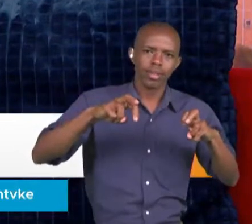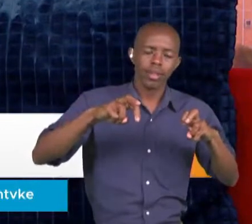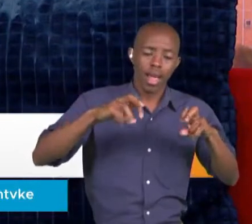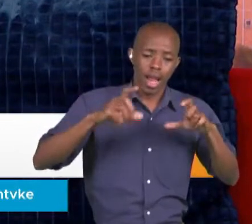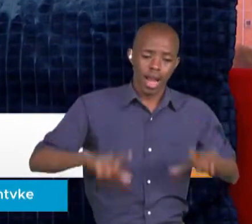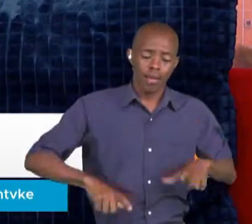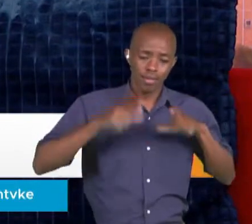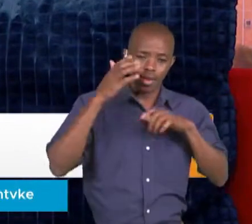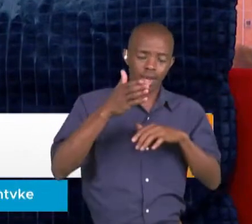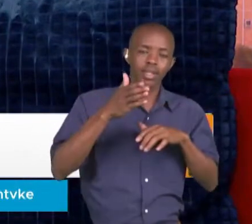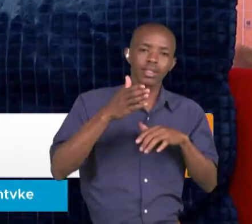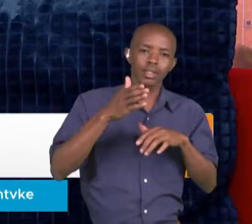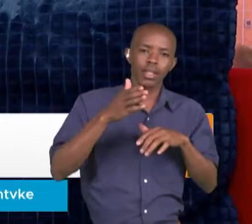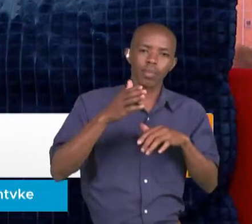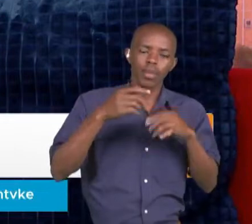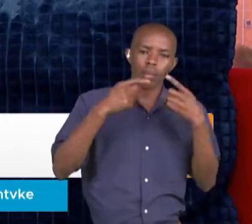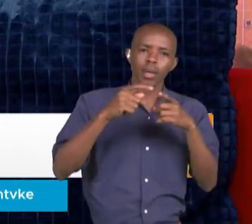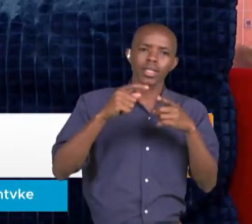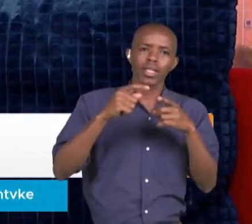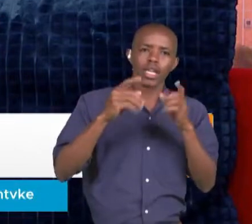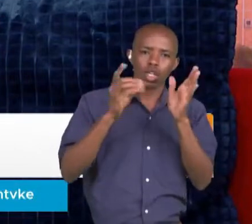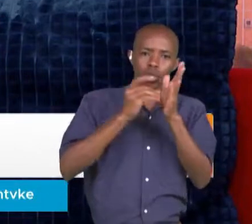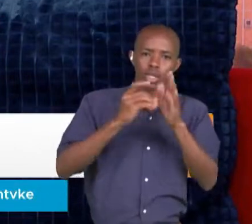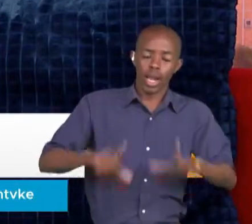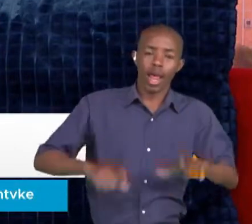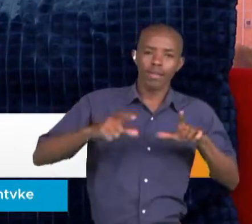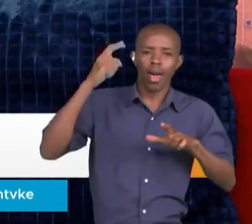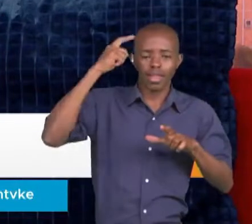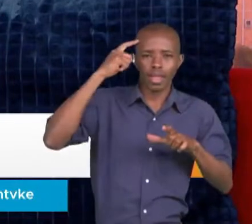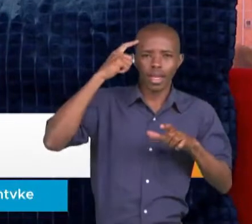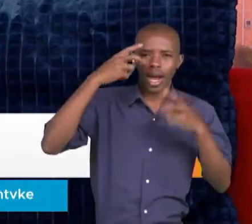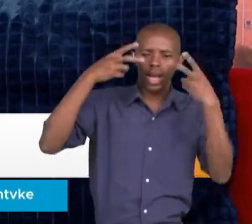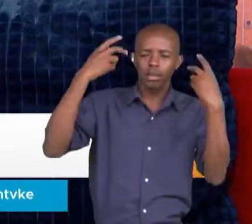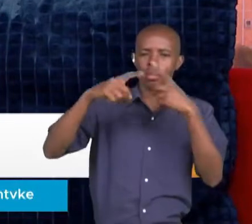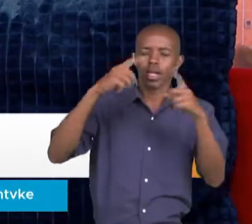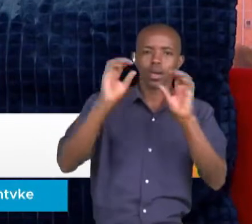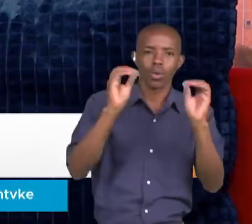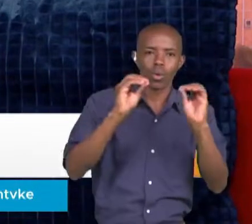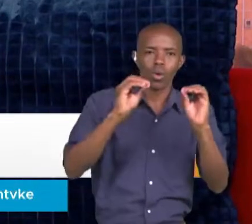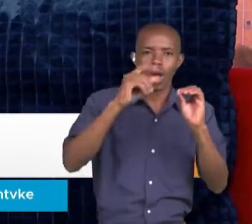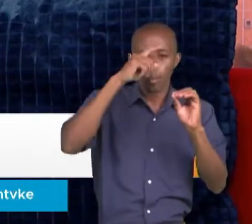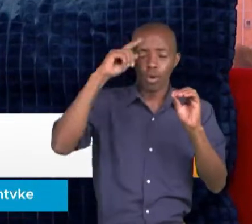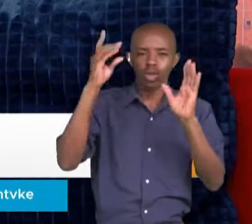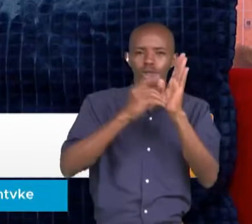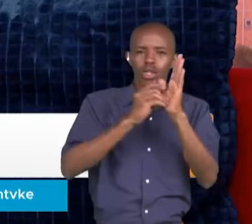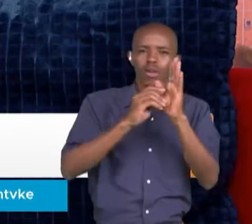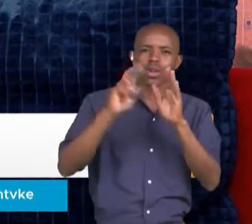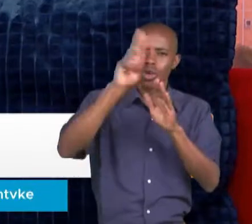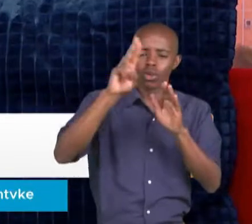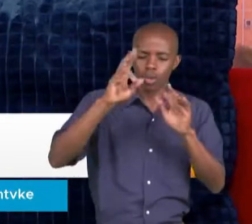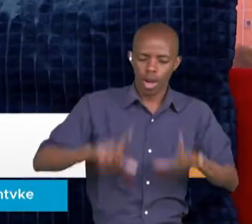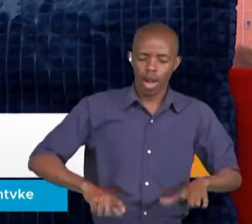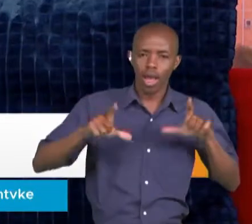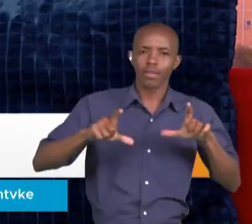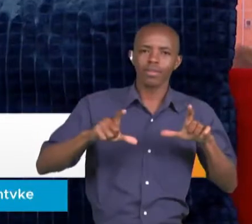is paramount. But the beauty is that the doctors are alive, and I don't think the Al-Shabaabs will kill them anyway. Mm-hmm. Because those doctors are more useful alive